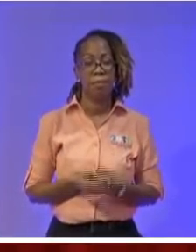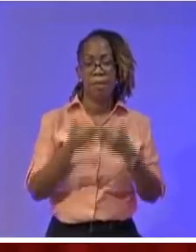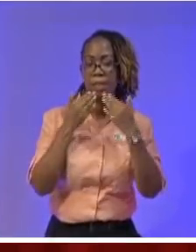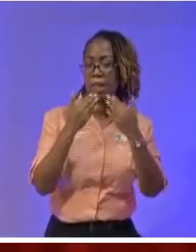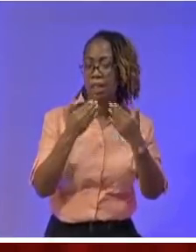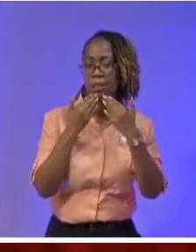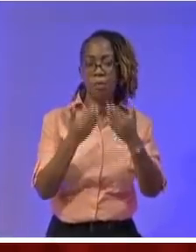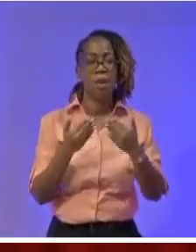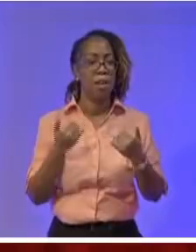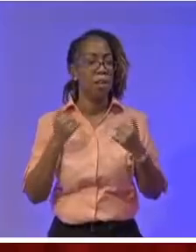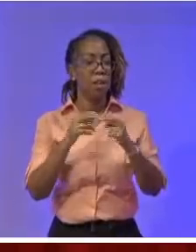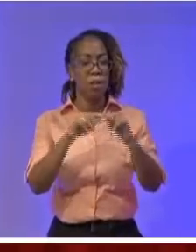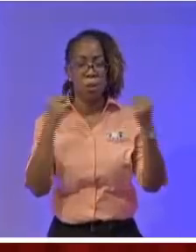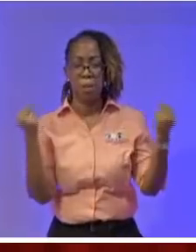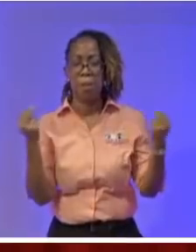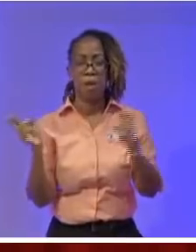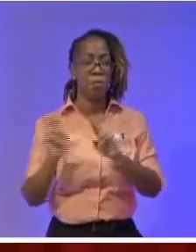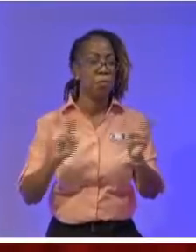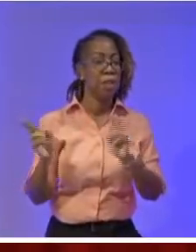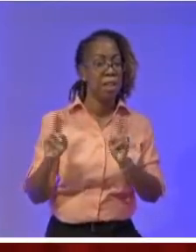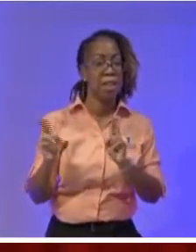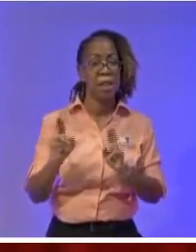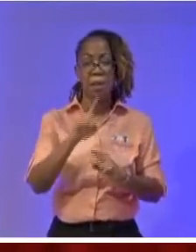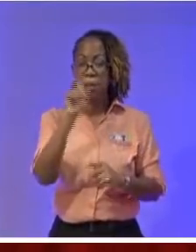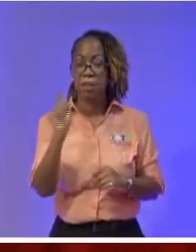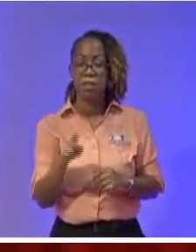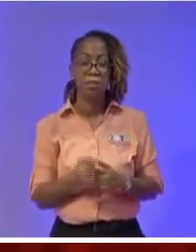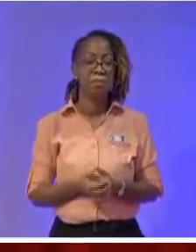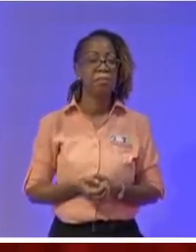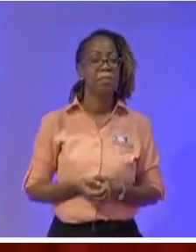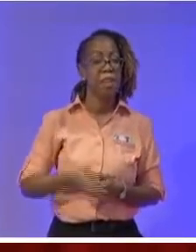Good morning. Hi, good morning. This is Paula Linda from the Newsday.